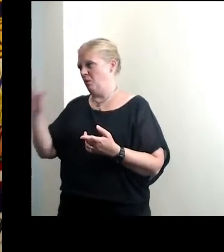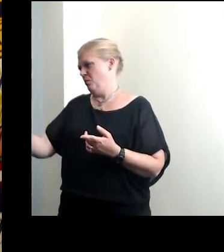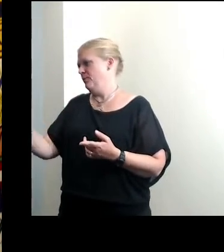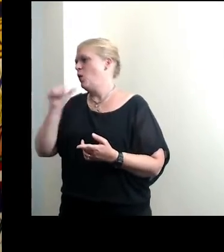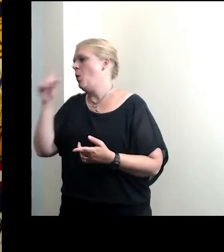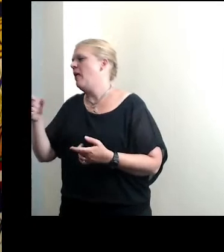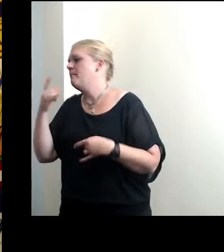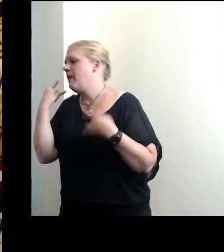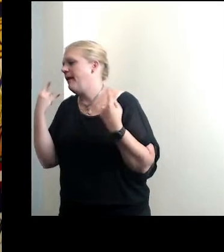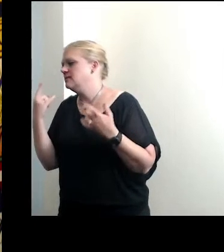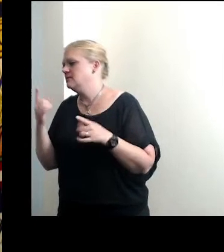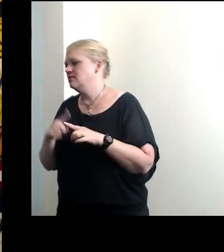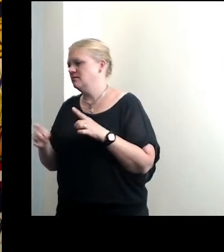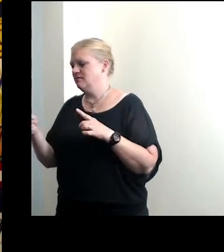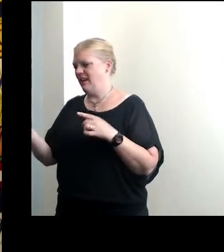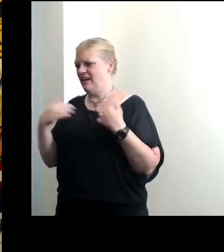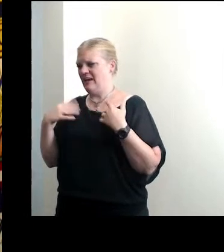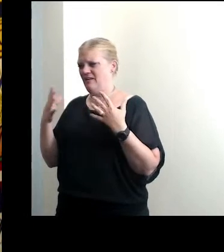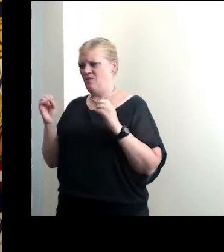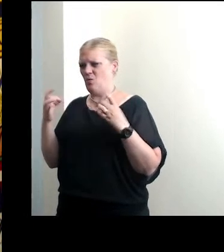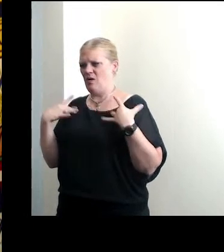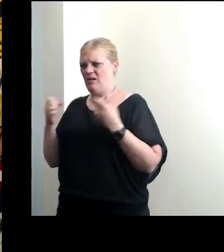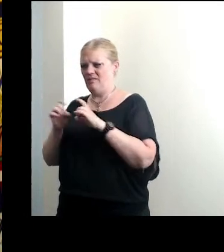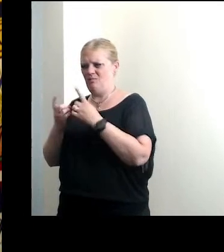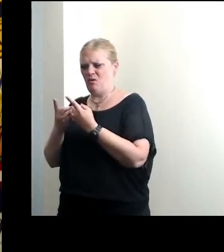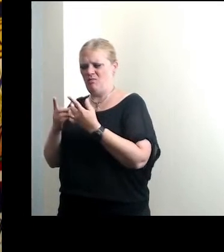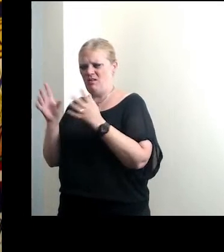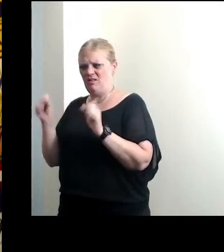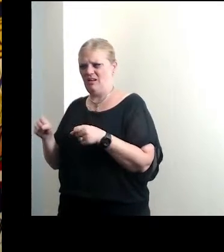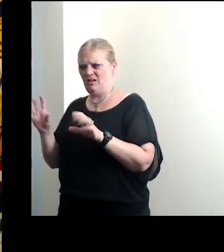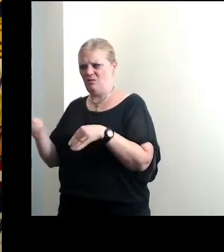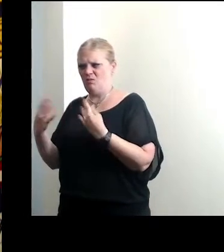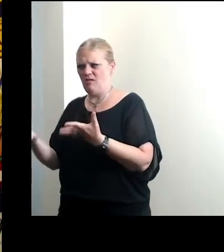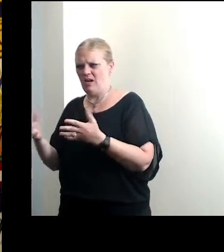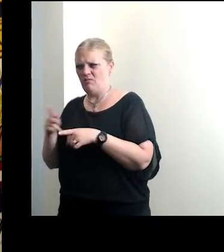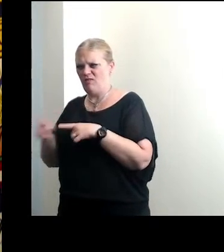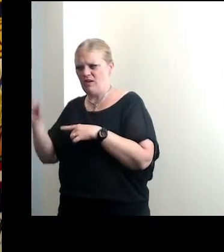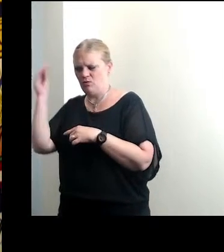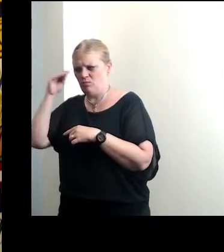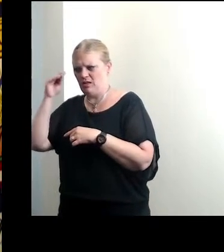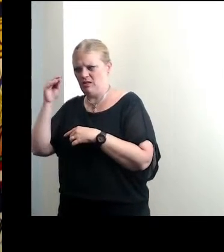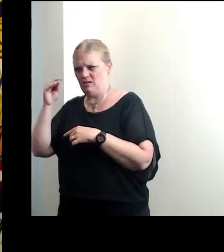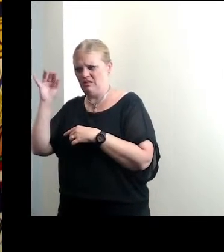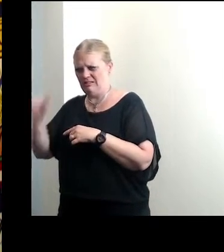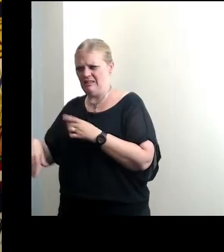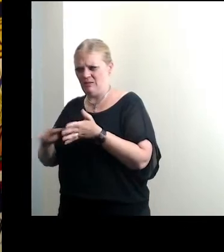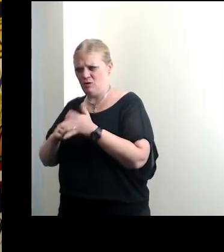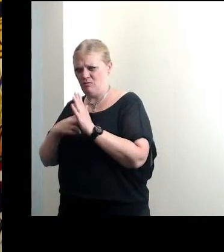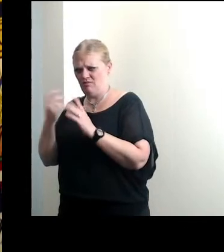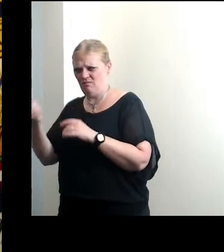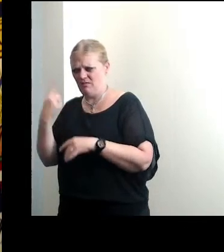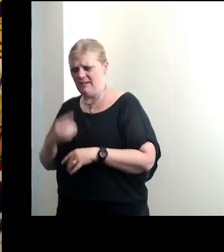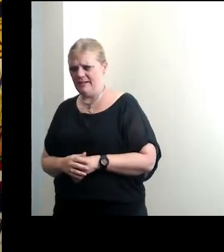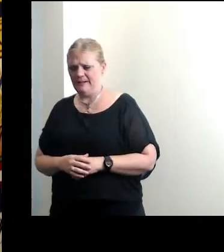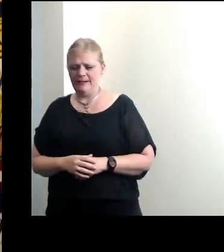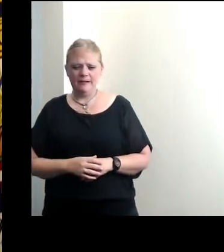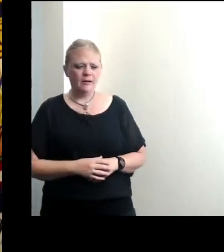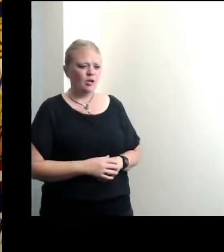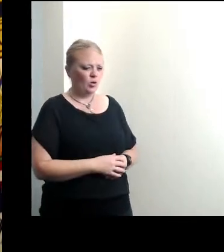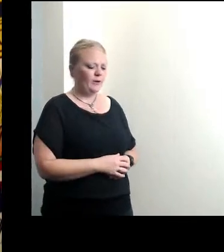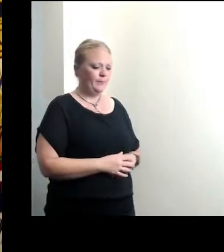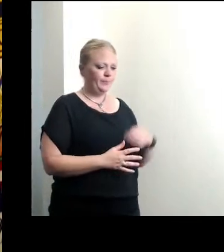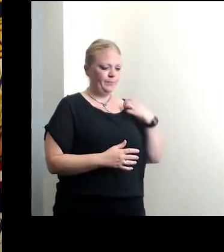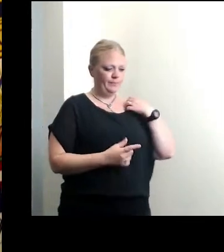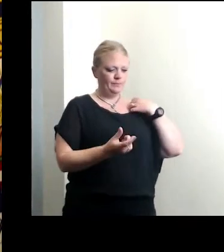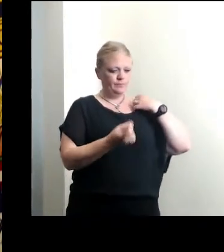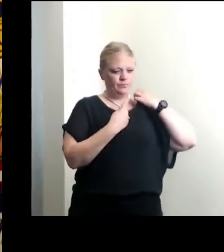wear a mask, well, they have no health department that can basically provide health professional opinion. Is that, am I understanding? Well, the question